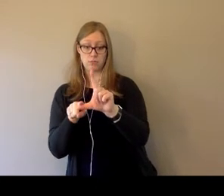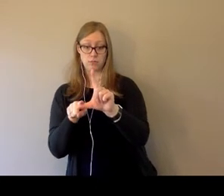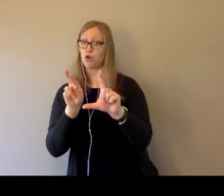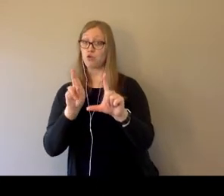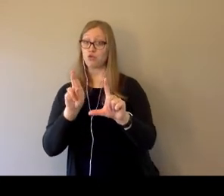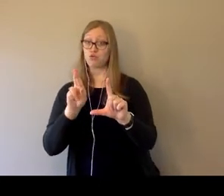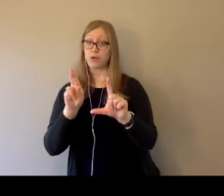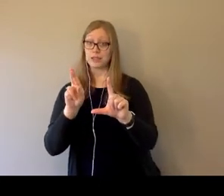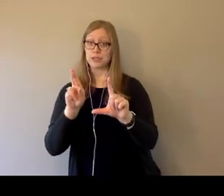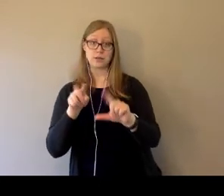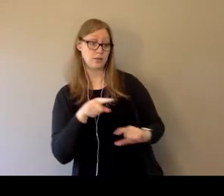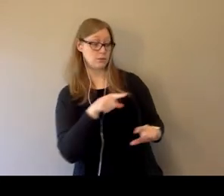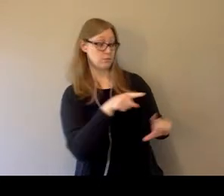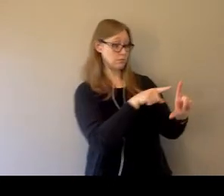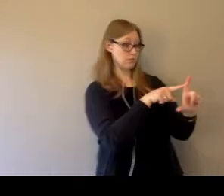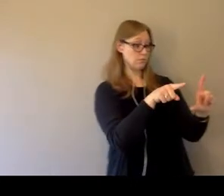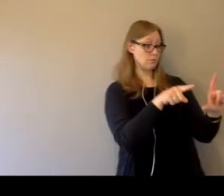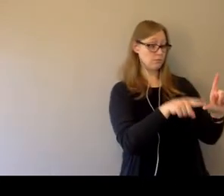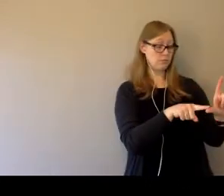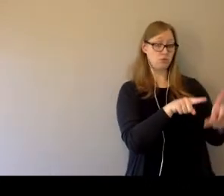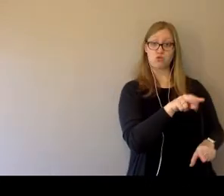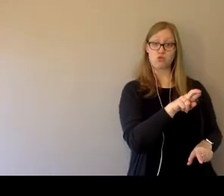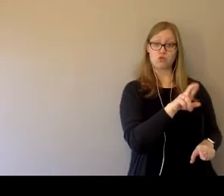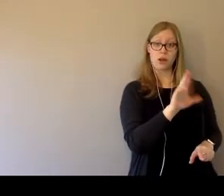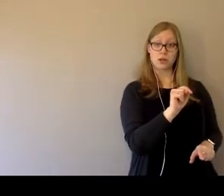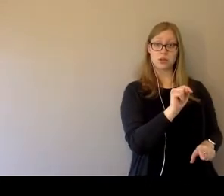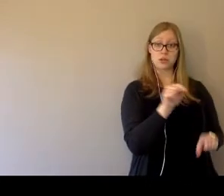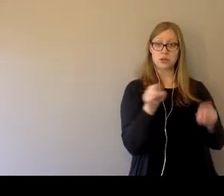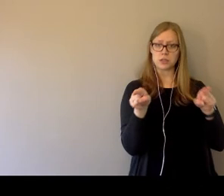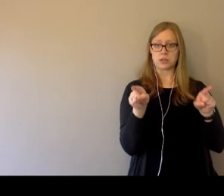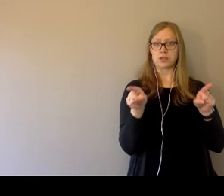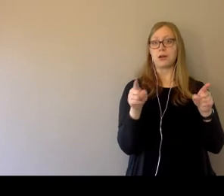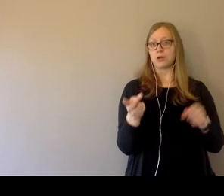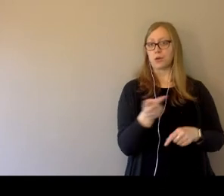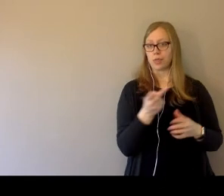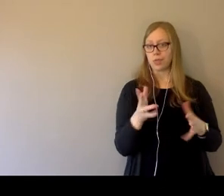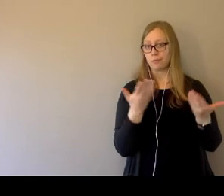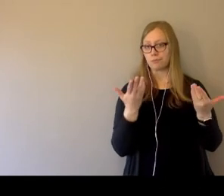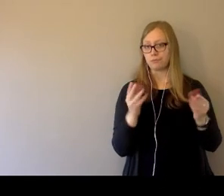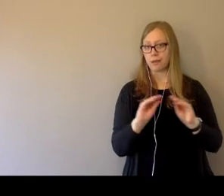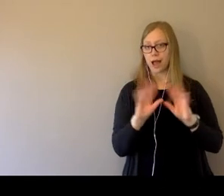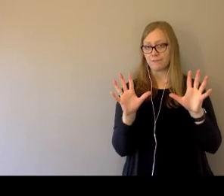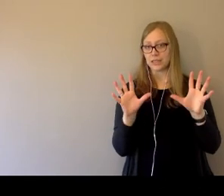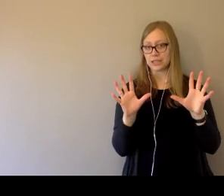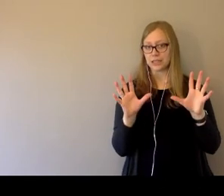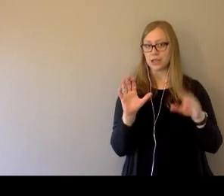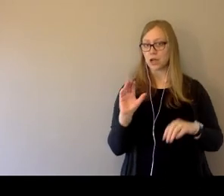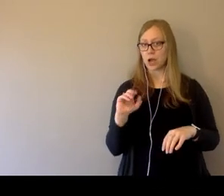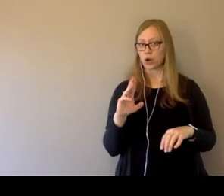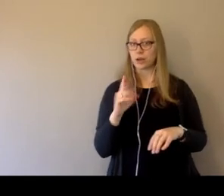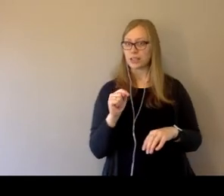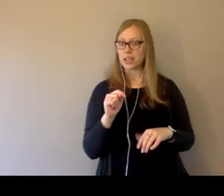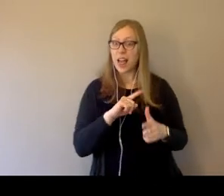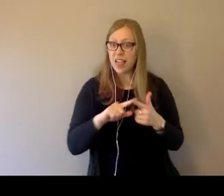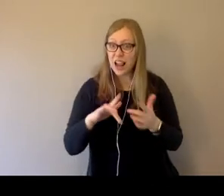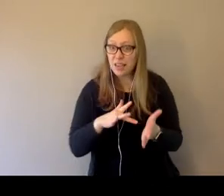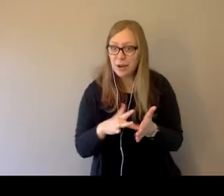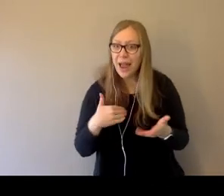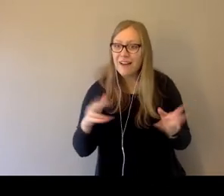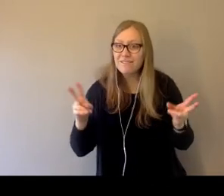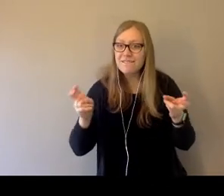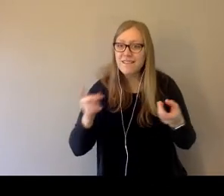degrees. So that is one thing I could say. And then notice we have this friend of ours, this vertical angle pair, and we know